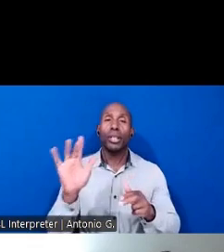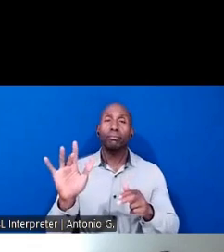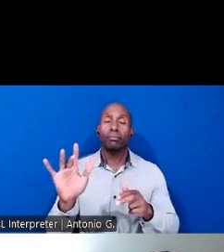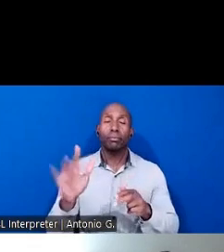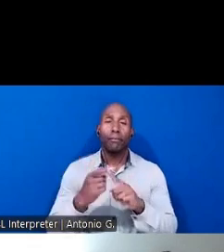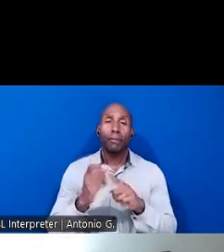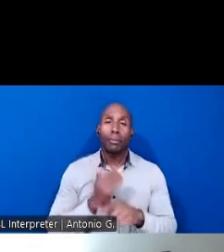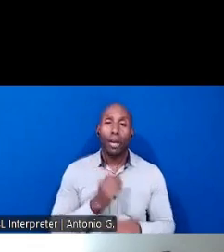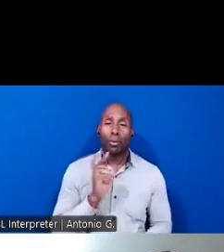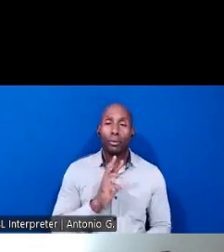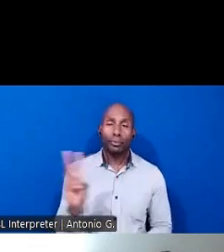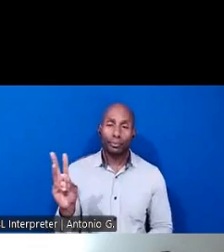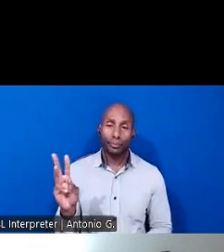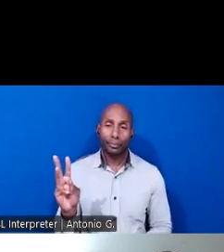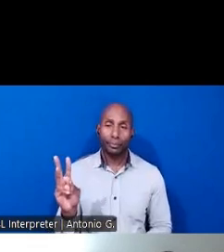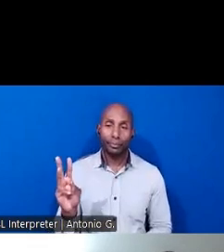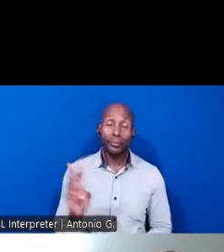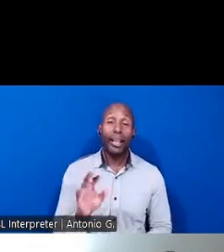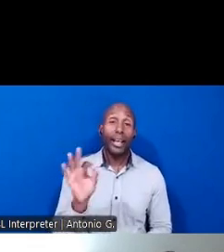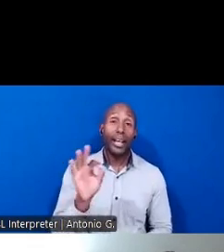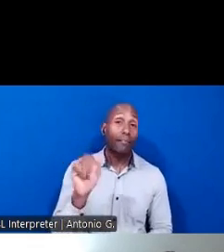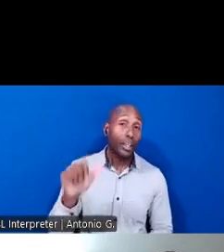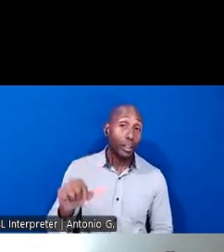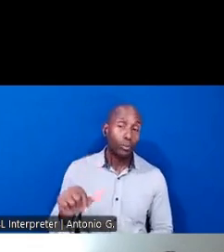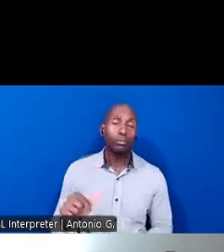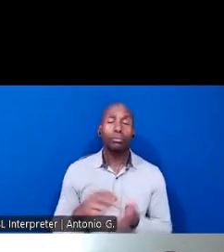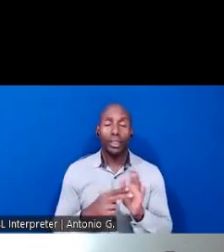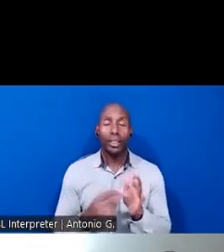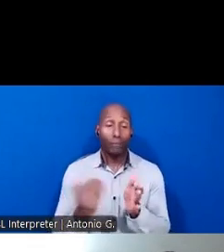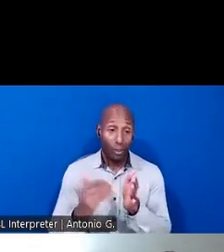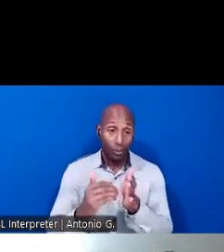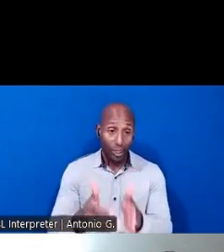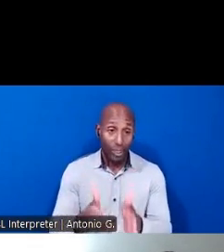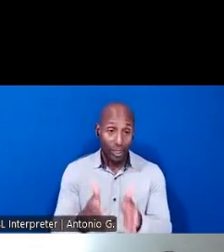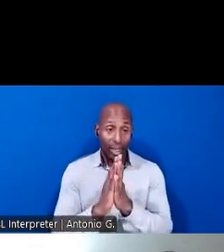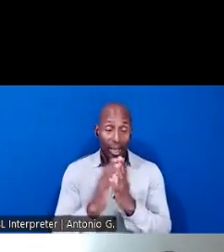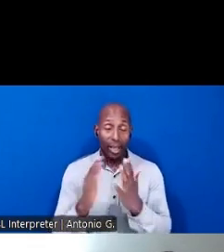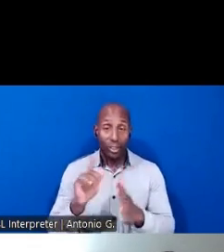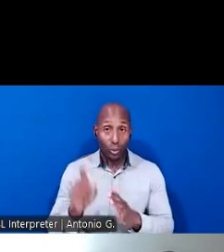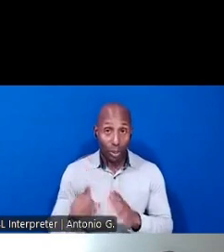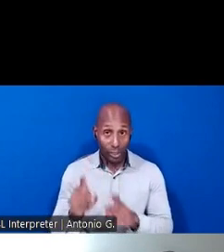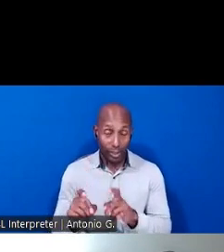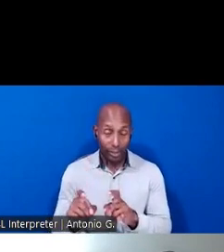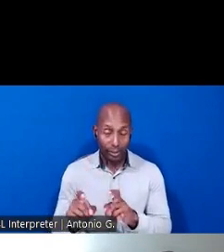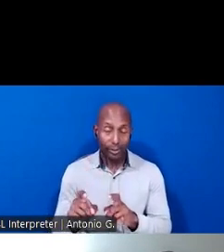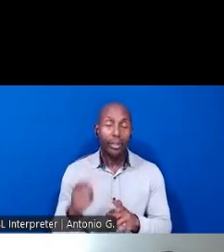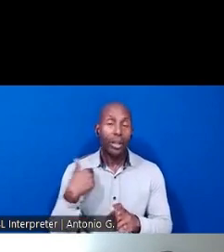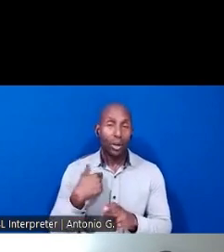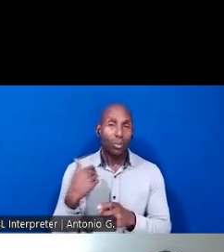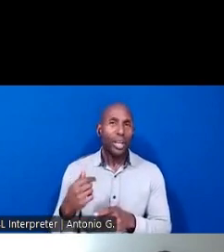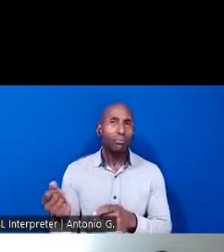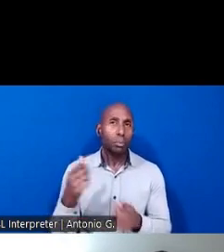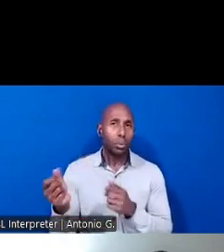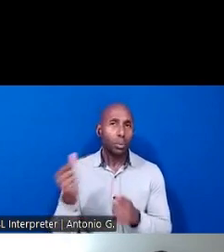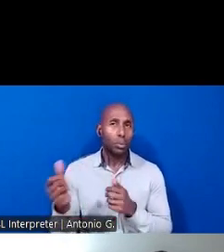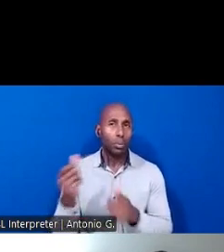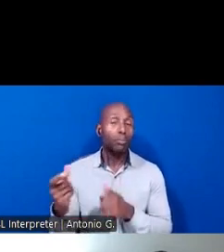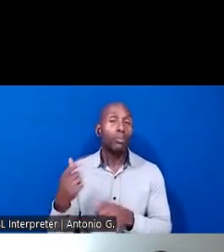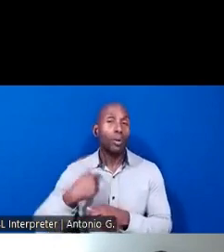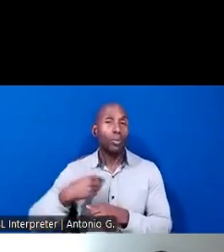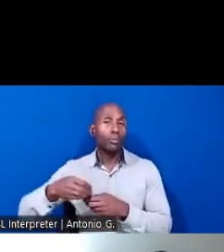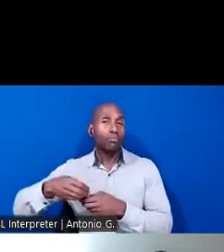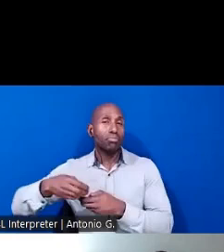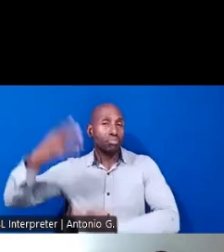document that will hopefully highlight some of the more common questions that we get as TA providers of grantees asking us to clarify